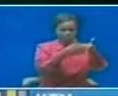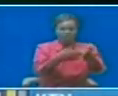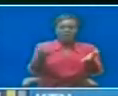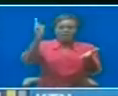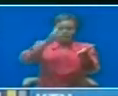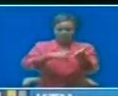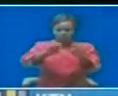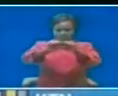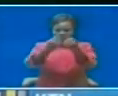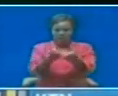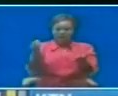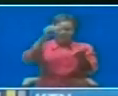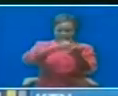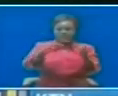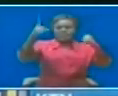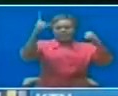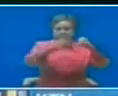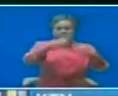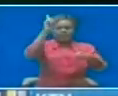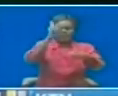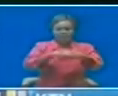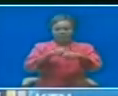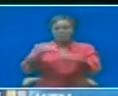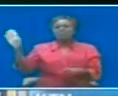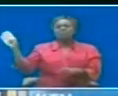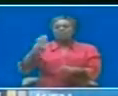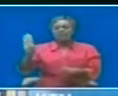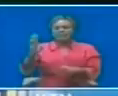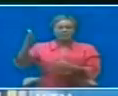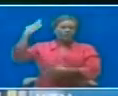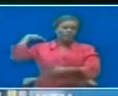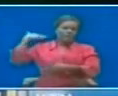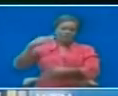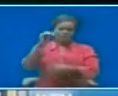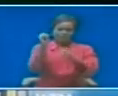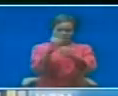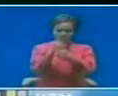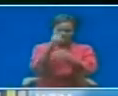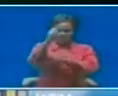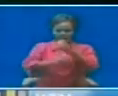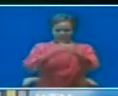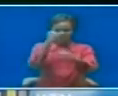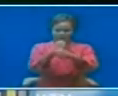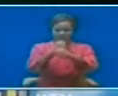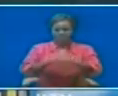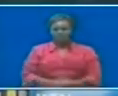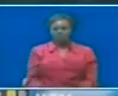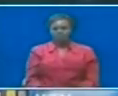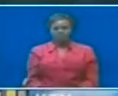been broken a record 6 times on the Berlin Marathon course for in the past 11 years.